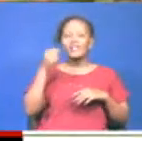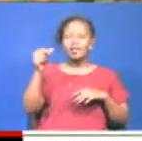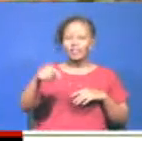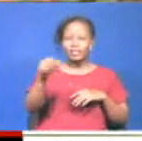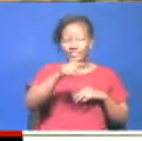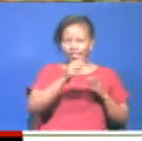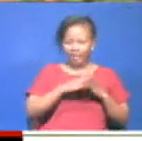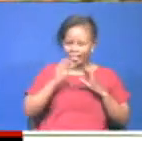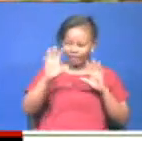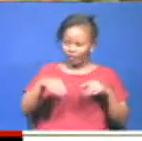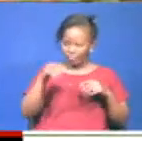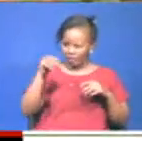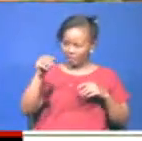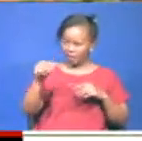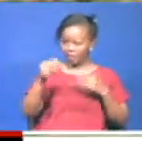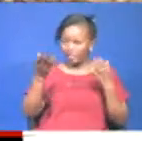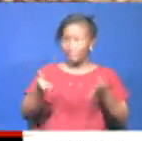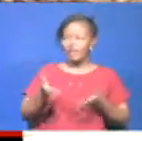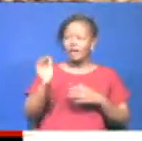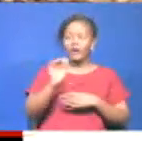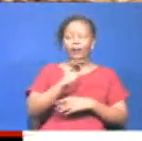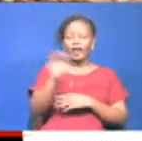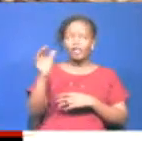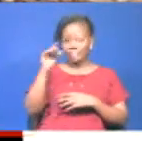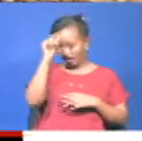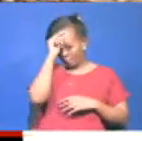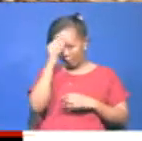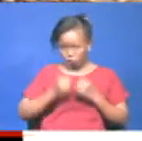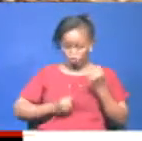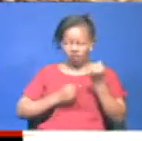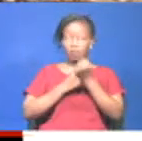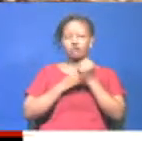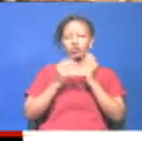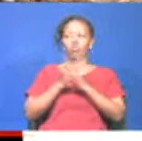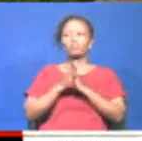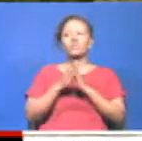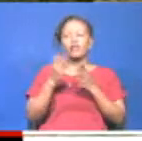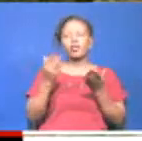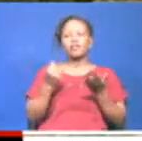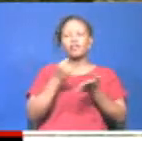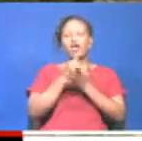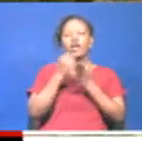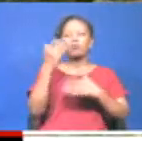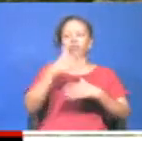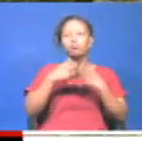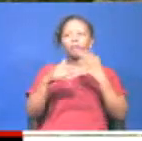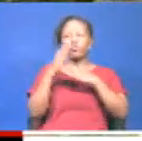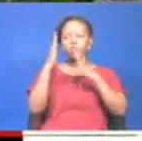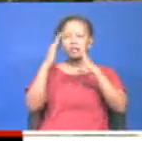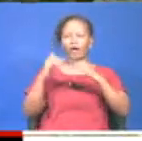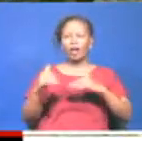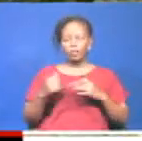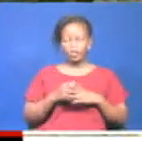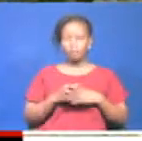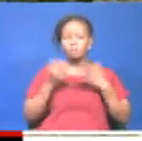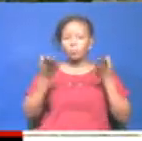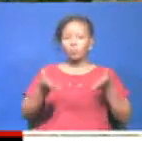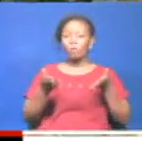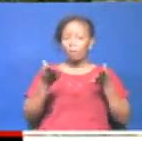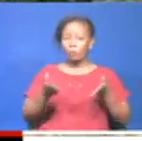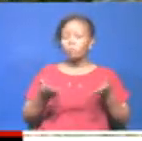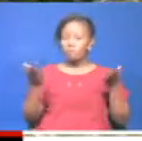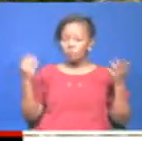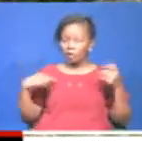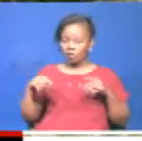government to provide them with crop dressing fertilizer and aid in the construction of some of their houses. Sasa kwa hivyo,